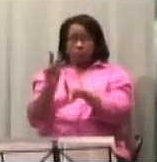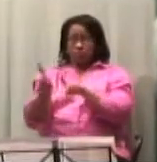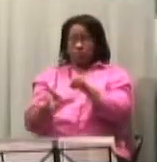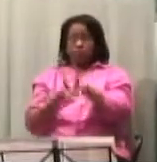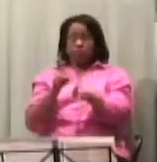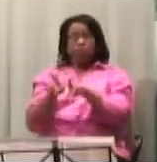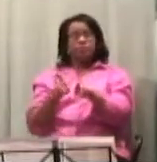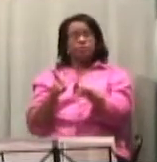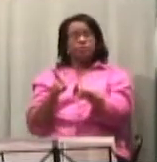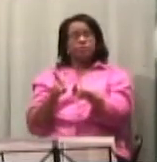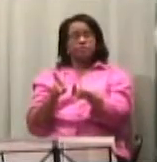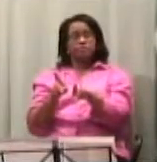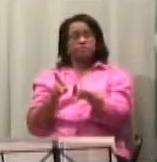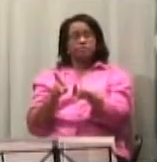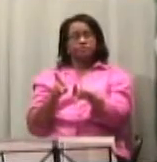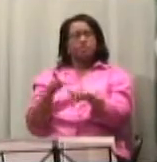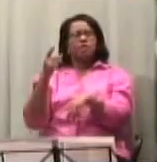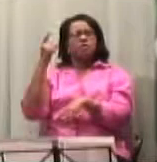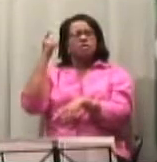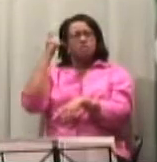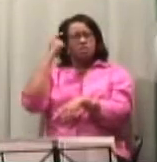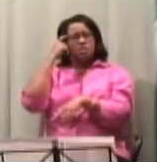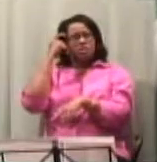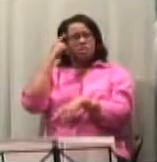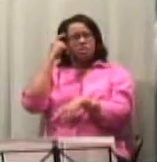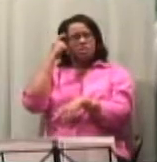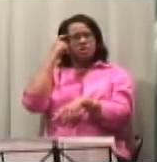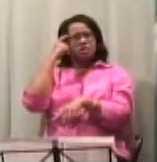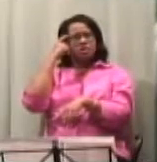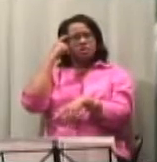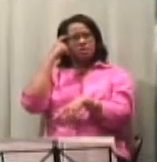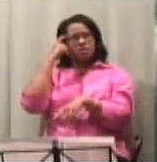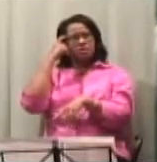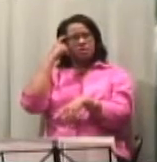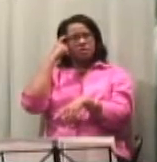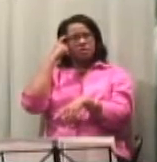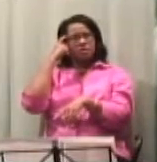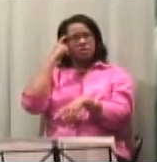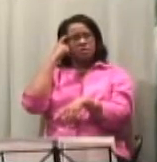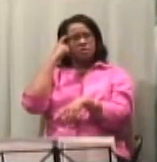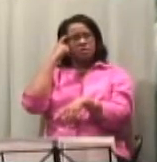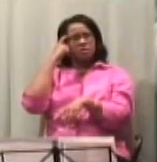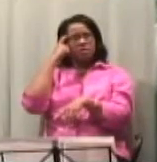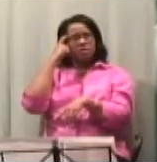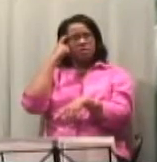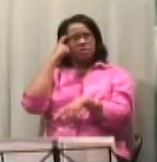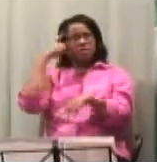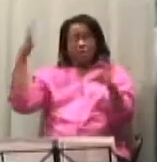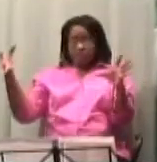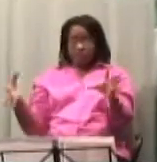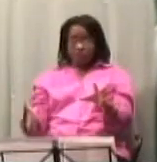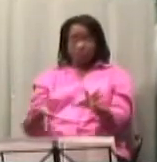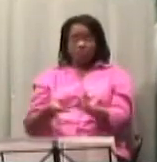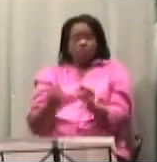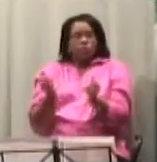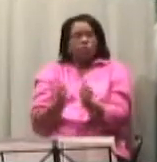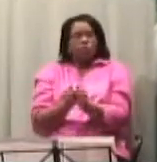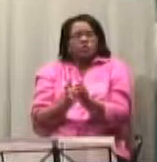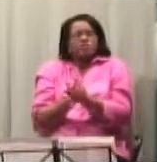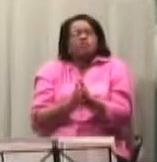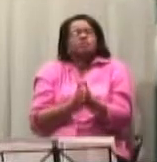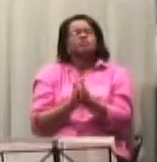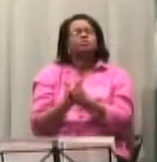brothers and sisters. They are taking by joy and by enthusiasm.